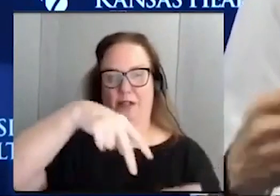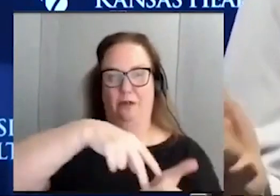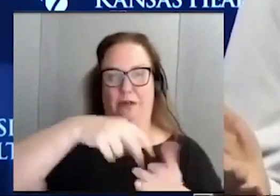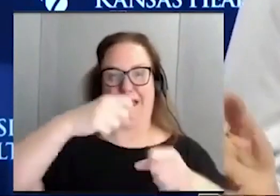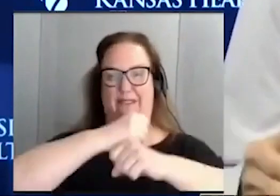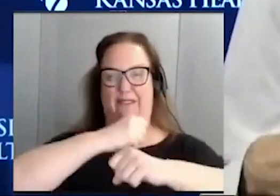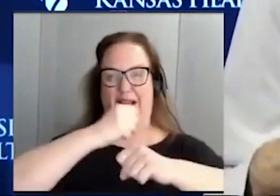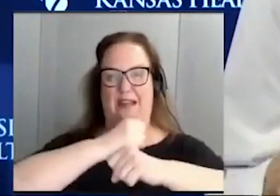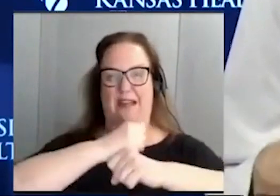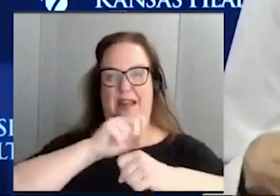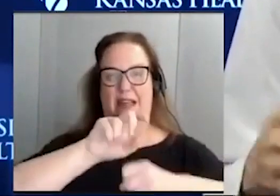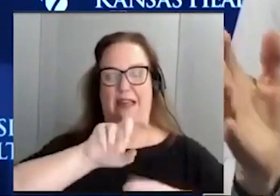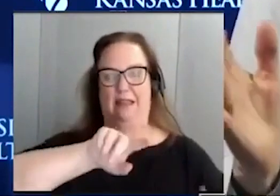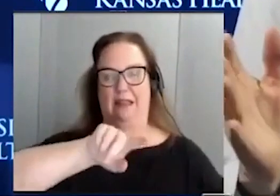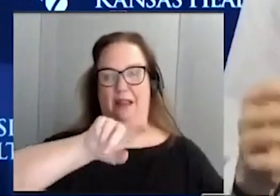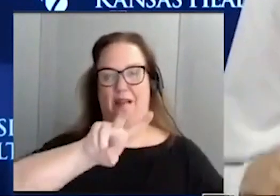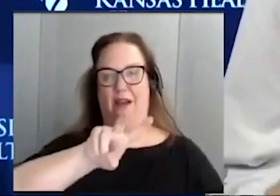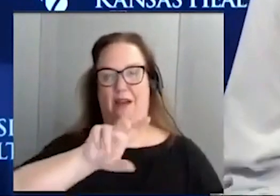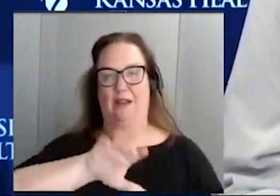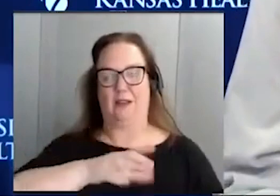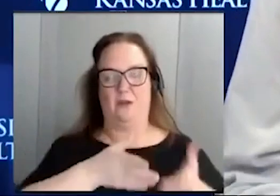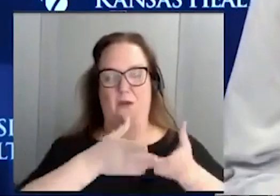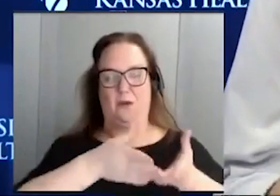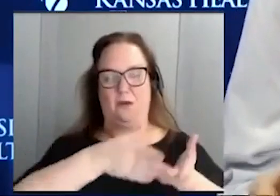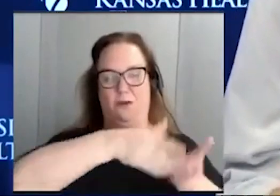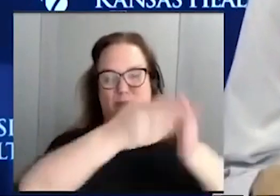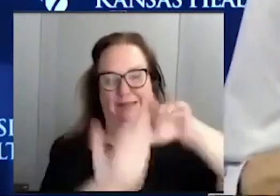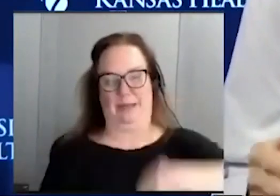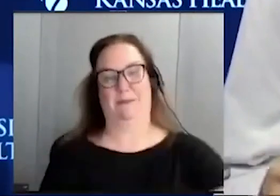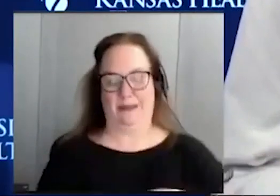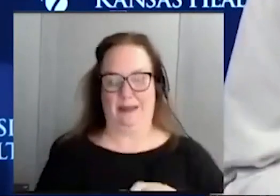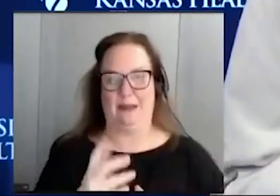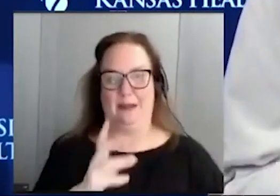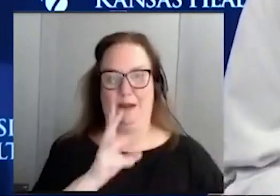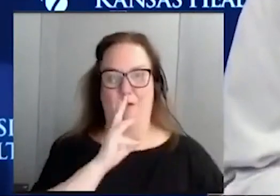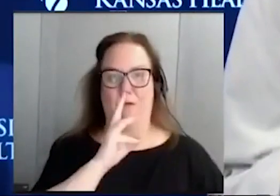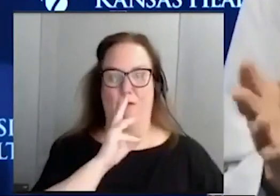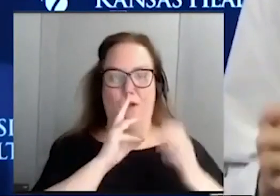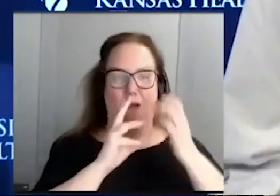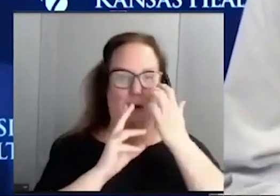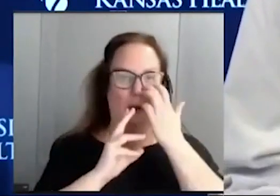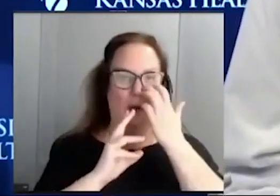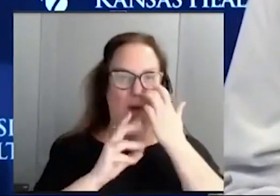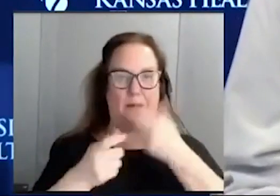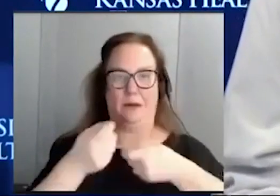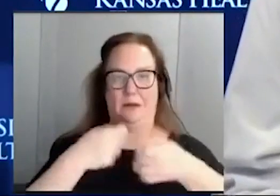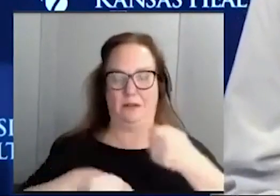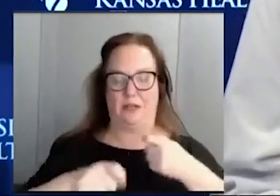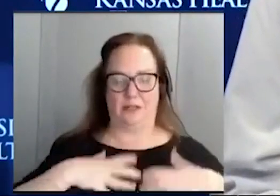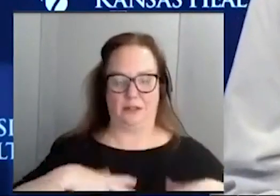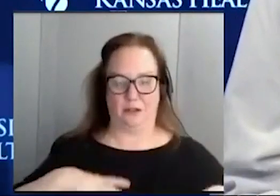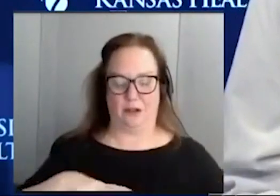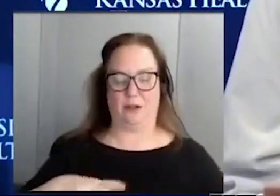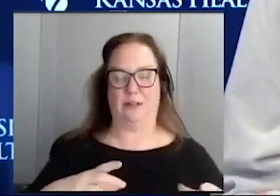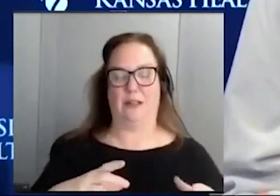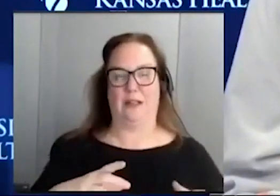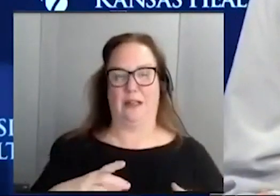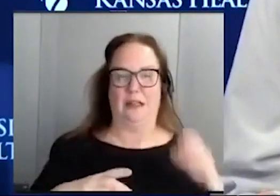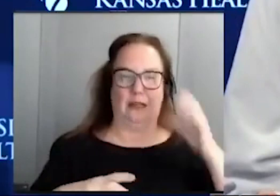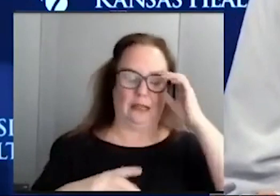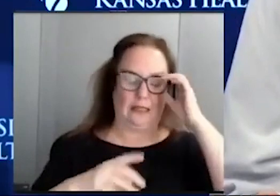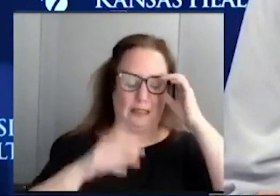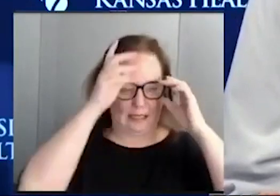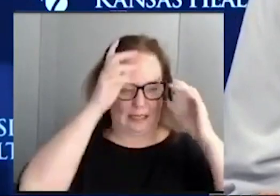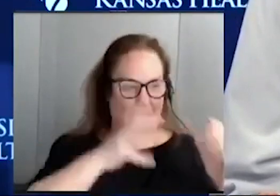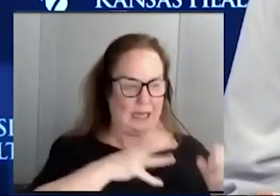of course the canoe tipped over and they got wet and it was freezing cold. We got them to the bank. We made them change their clothes, blah, blah, blah. And I said to them, guys, you